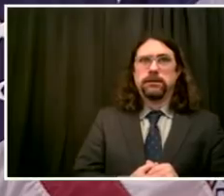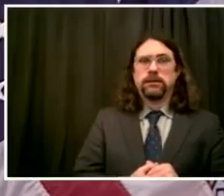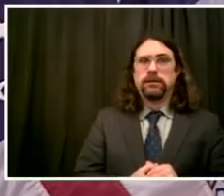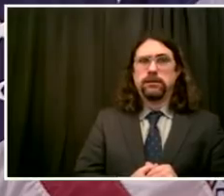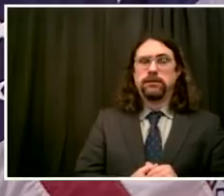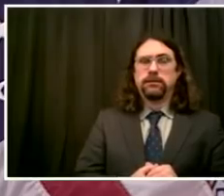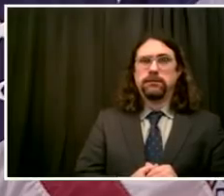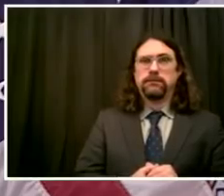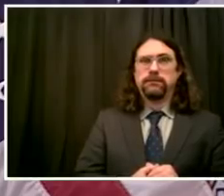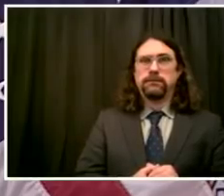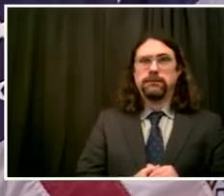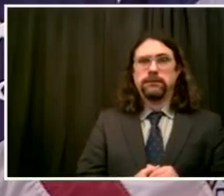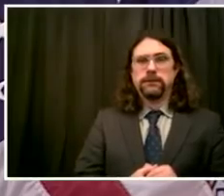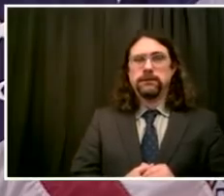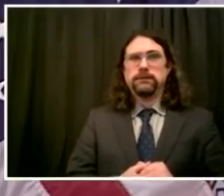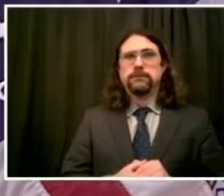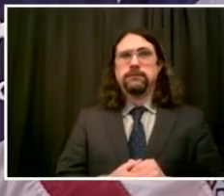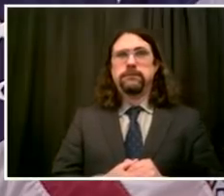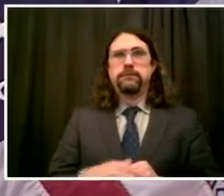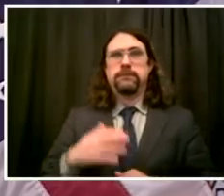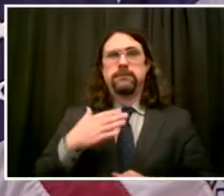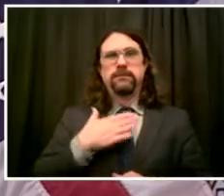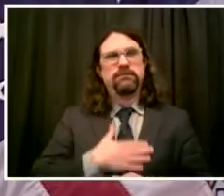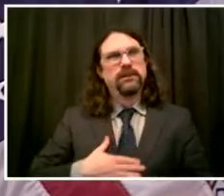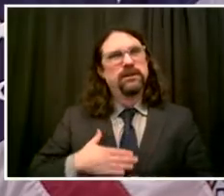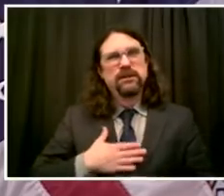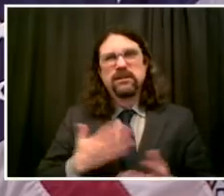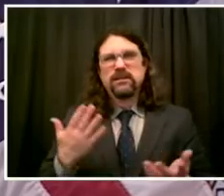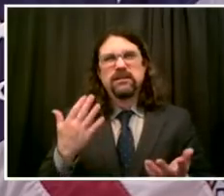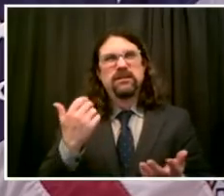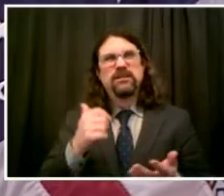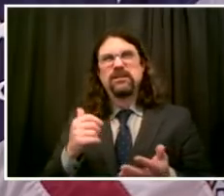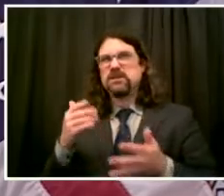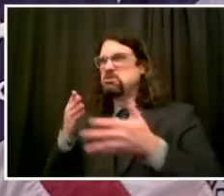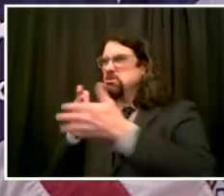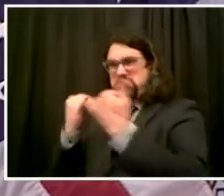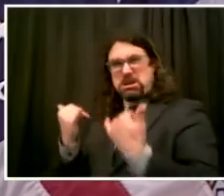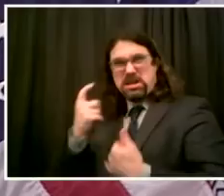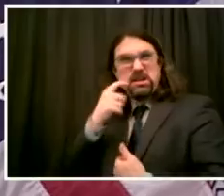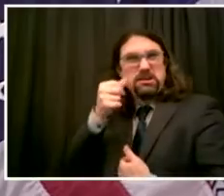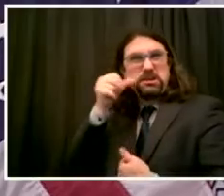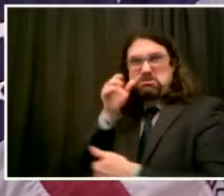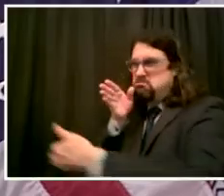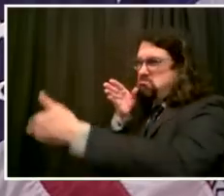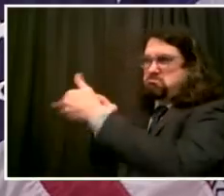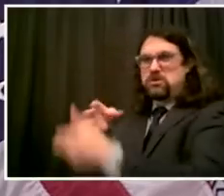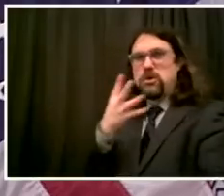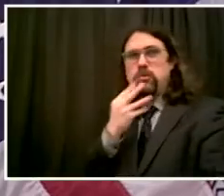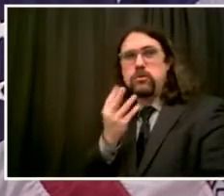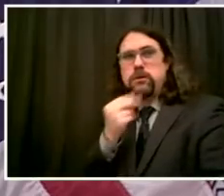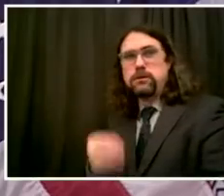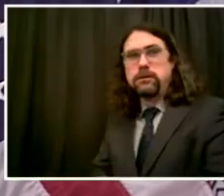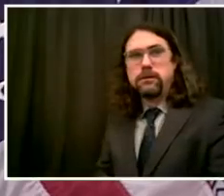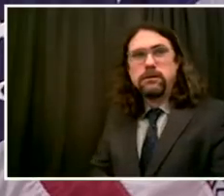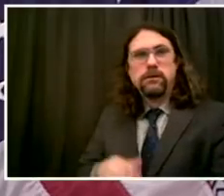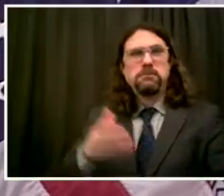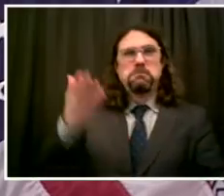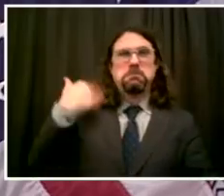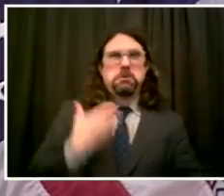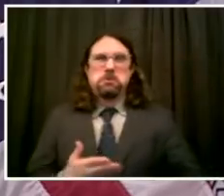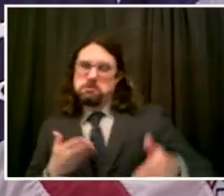horrible anti-Asian acts we saw in previous weeks, none of these acts of bias and discrimination are acceptable in New York